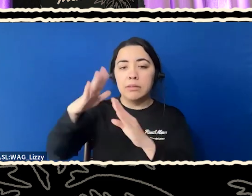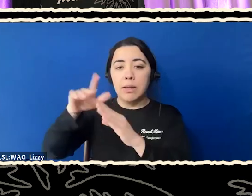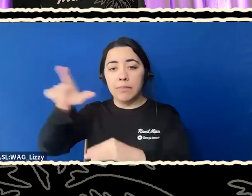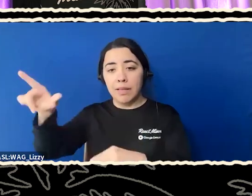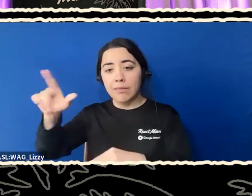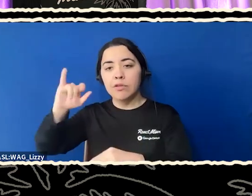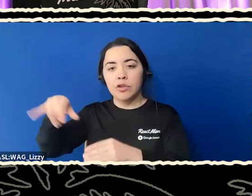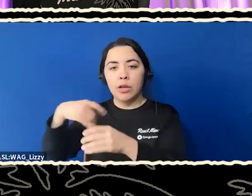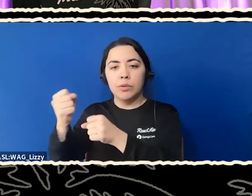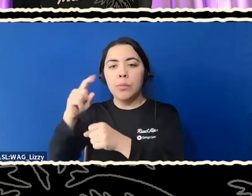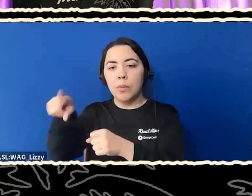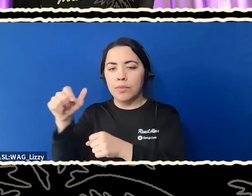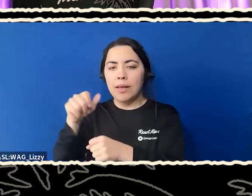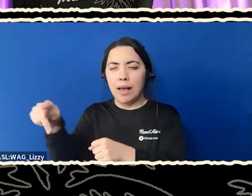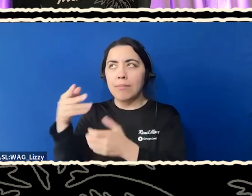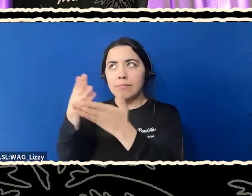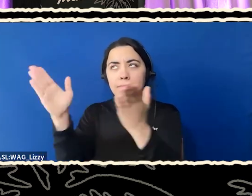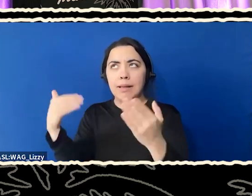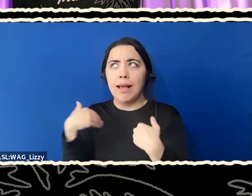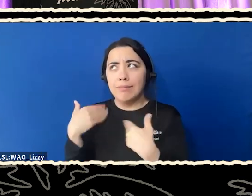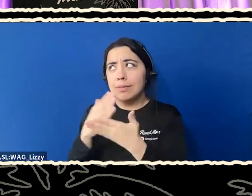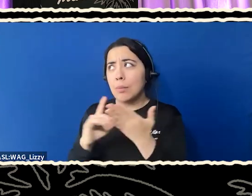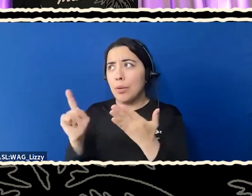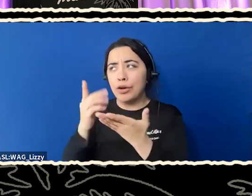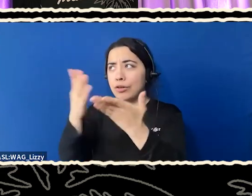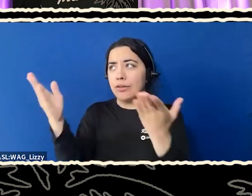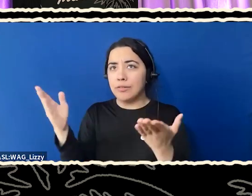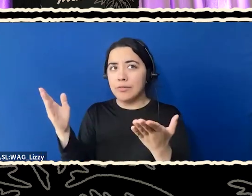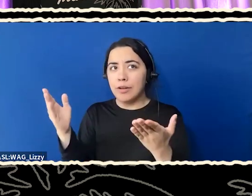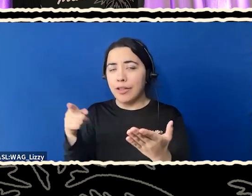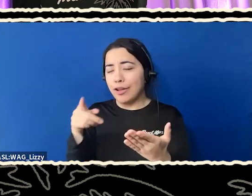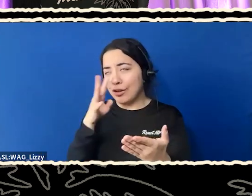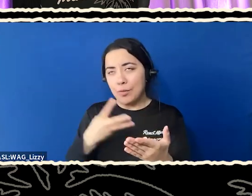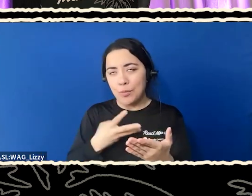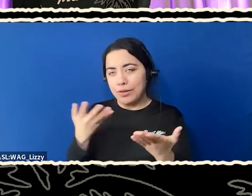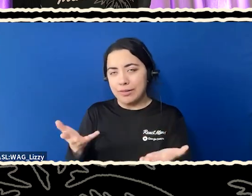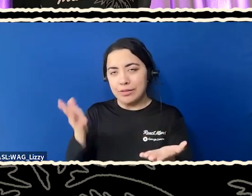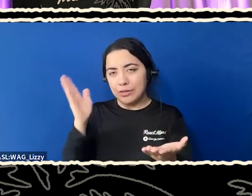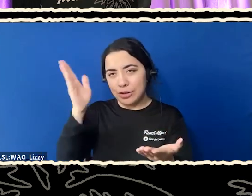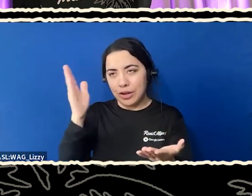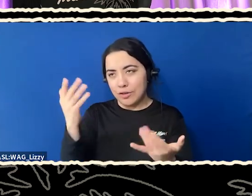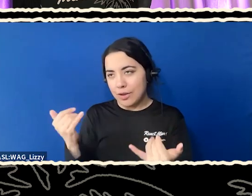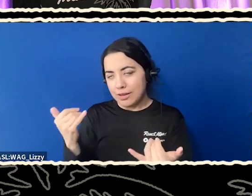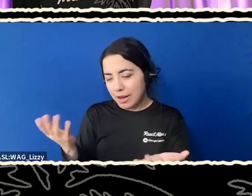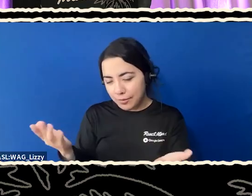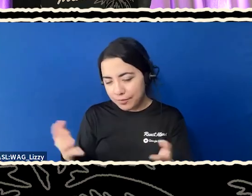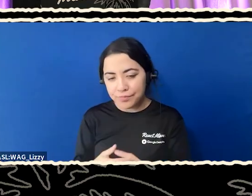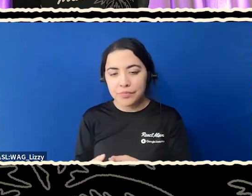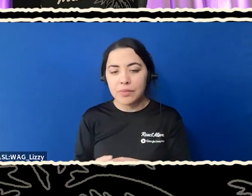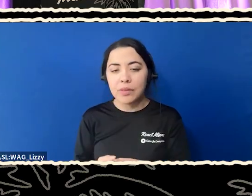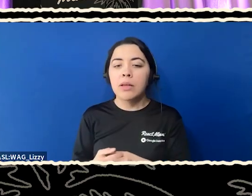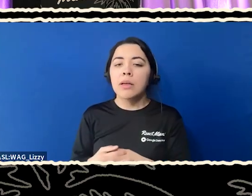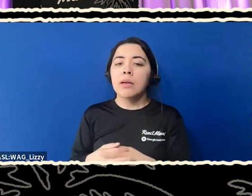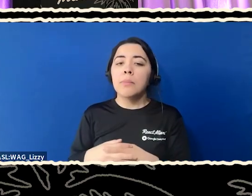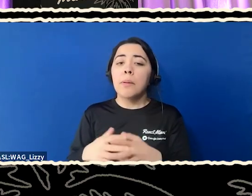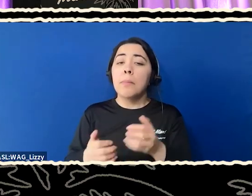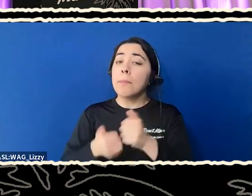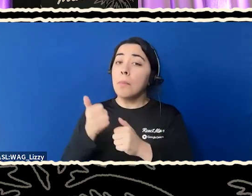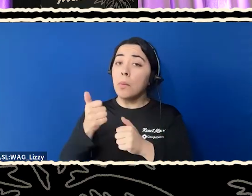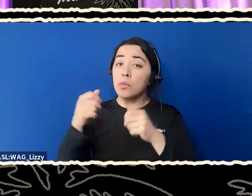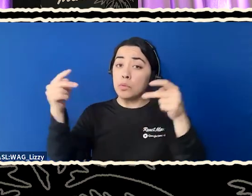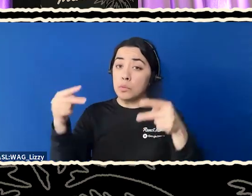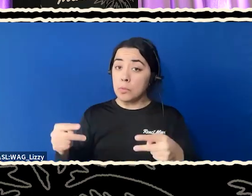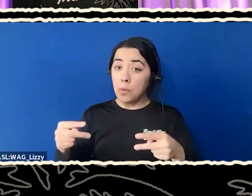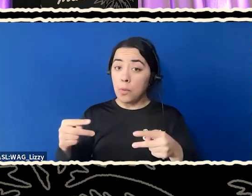still JavaScript-only apps out there somewhere. They're not listening to this talk anyway by now. And so altogether, most code these days falls into